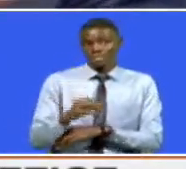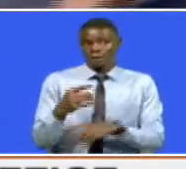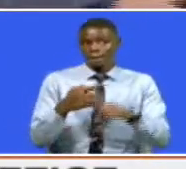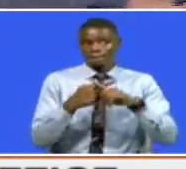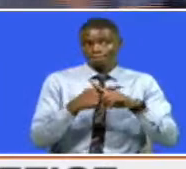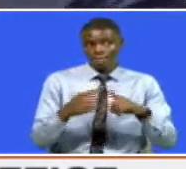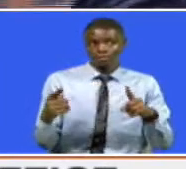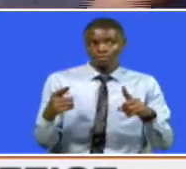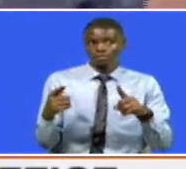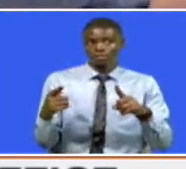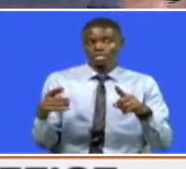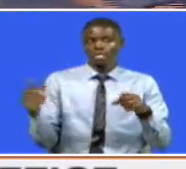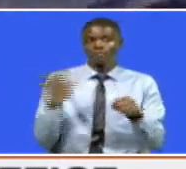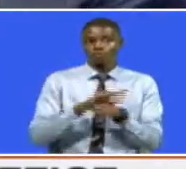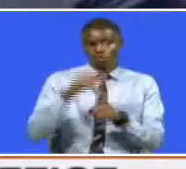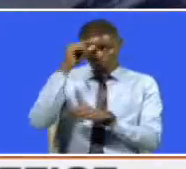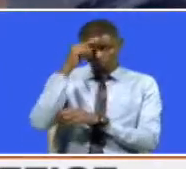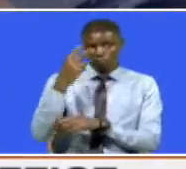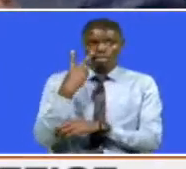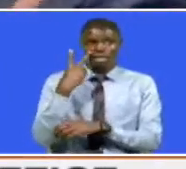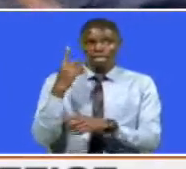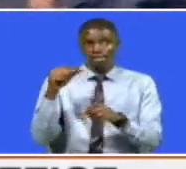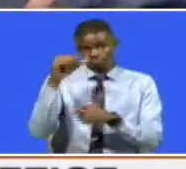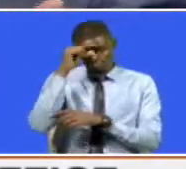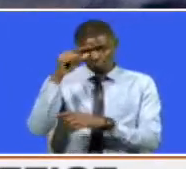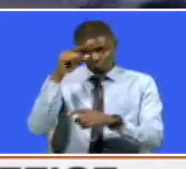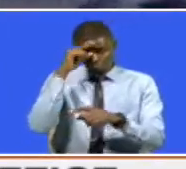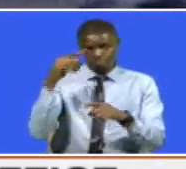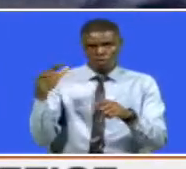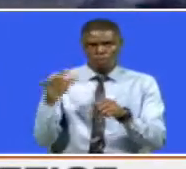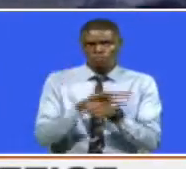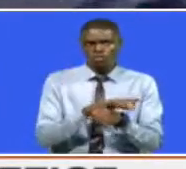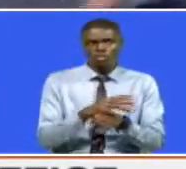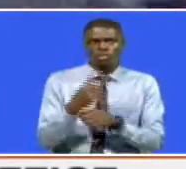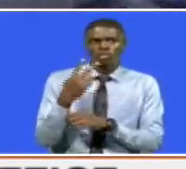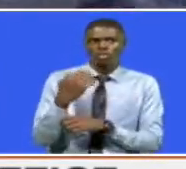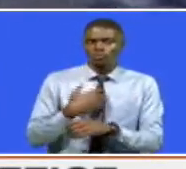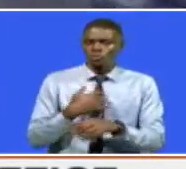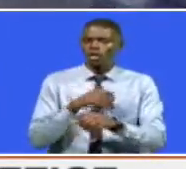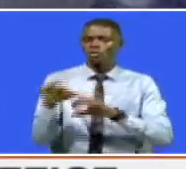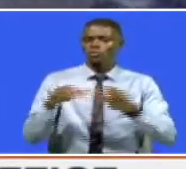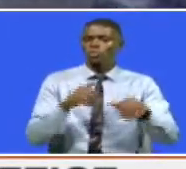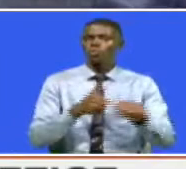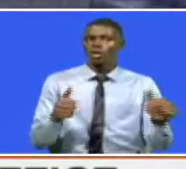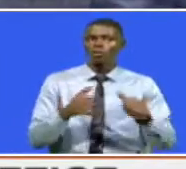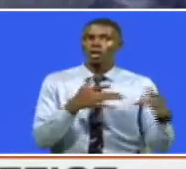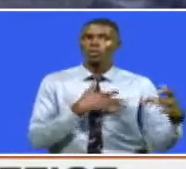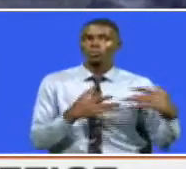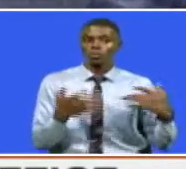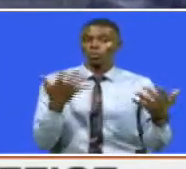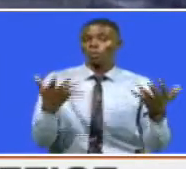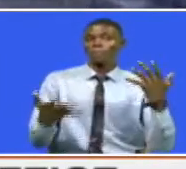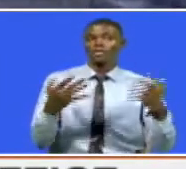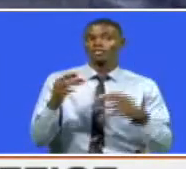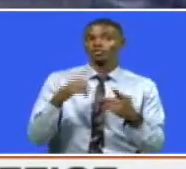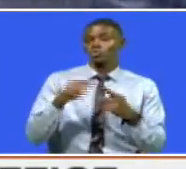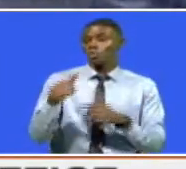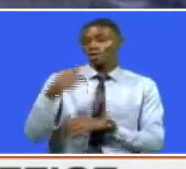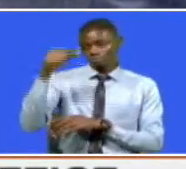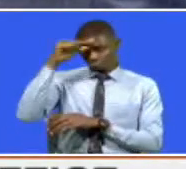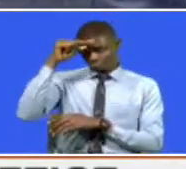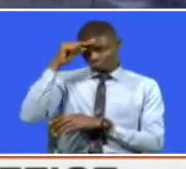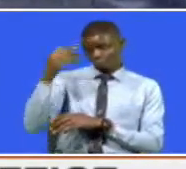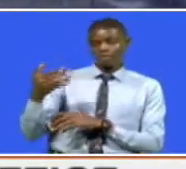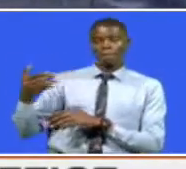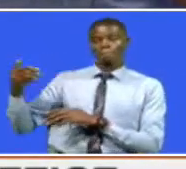the entire government, if you look at the government in totality, we are doing fairly well, compared to what other governments